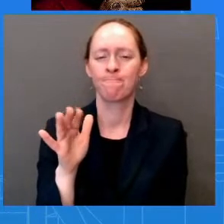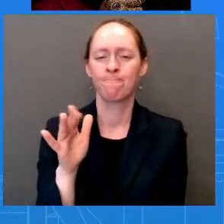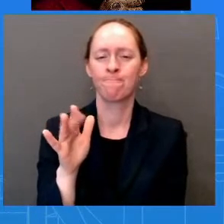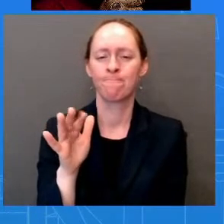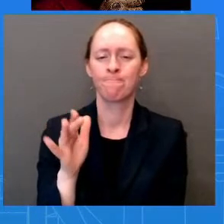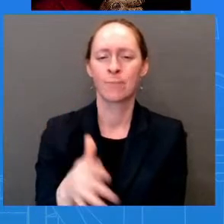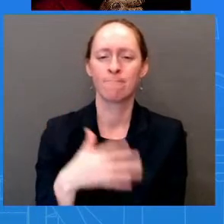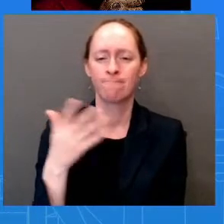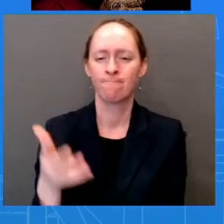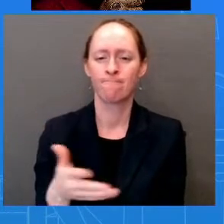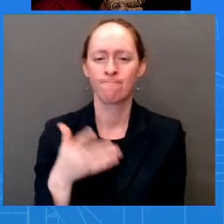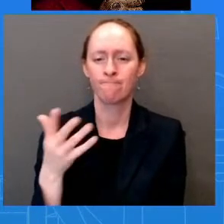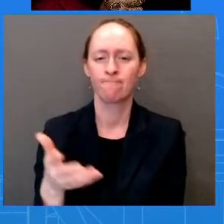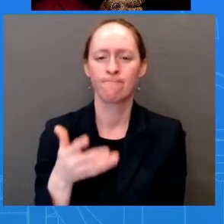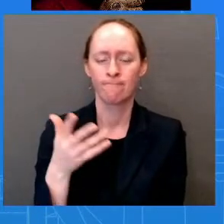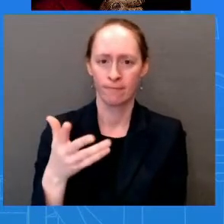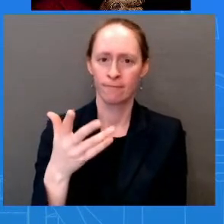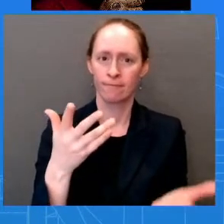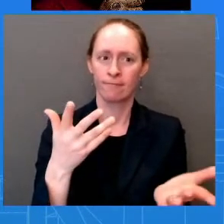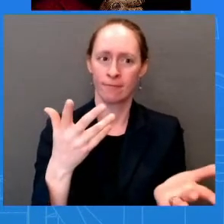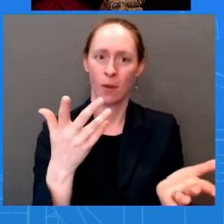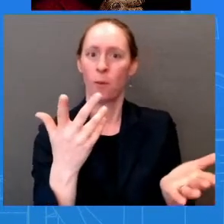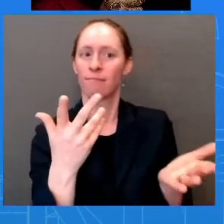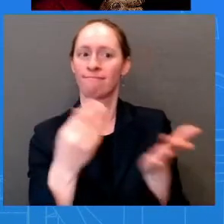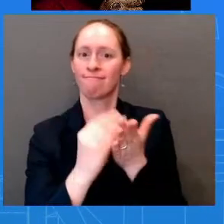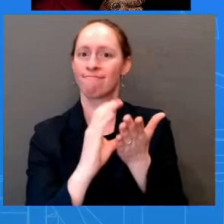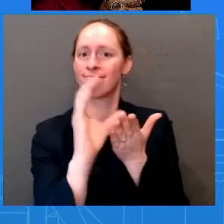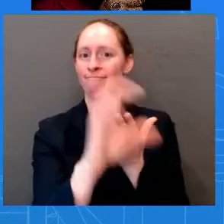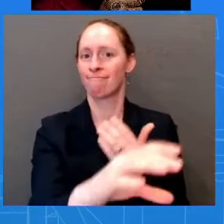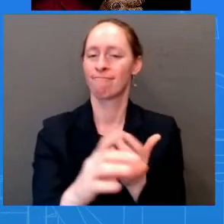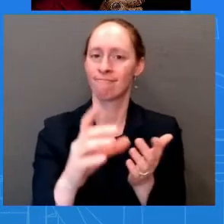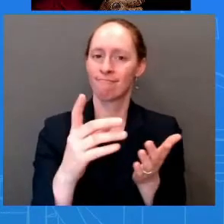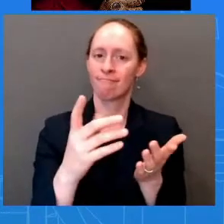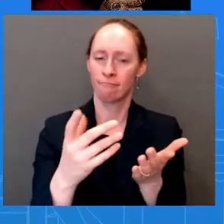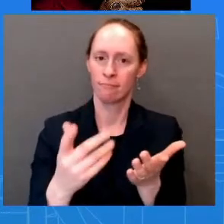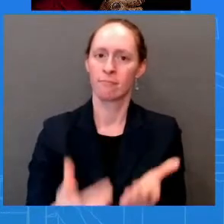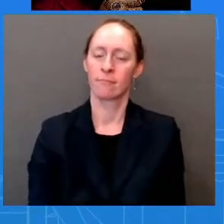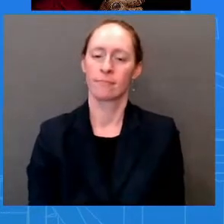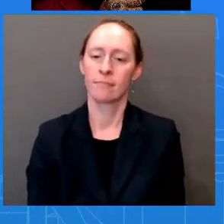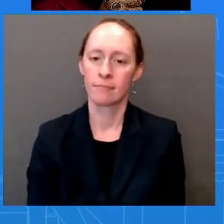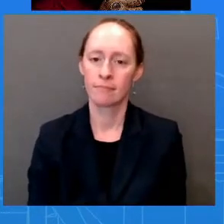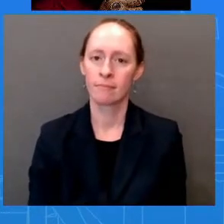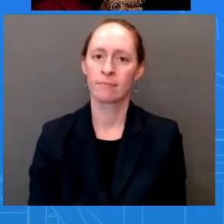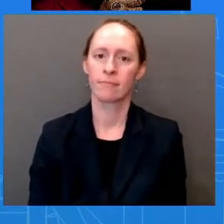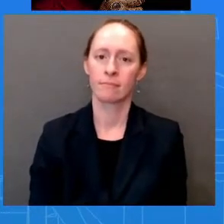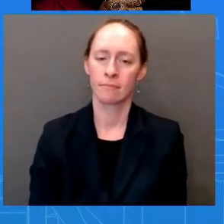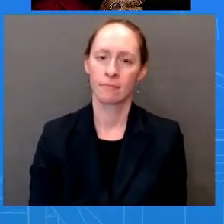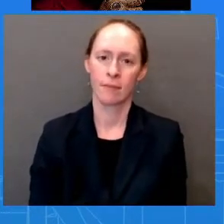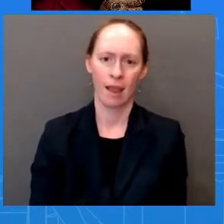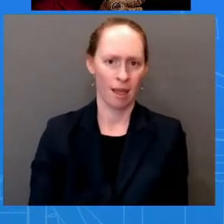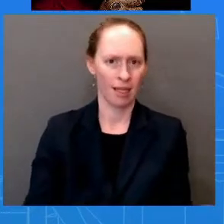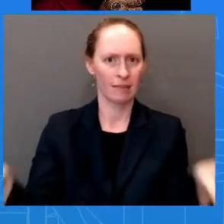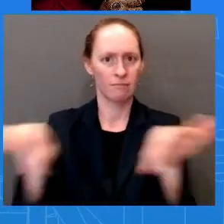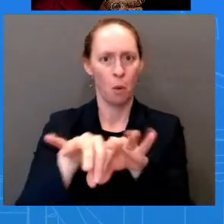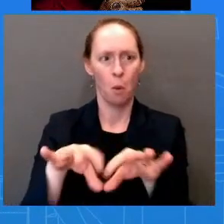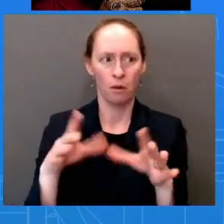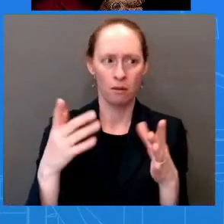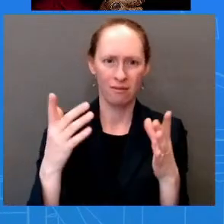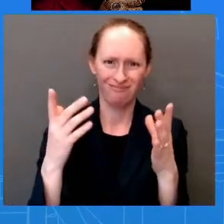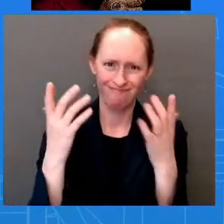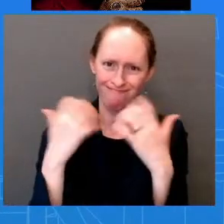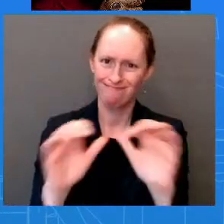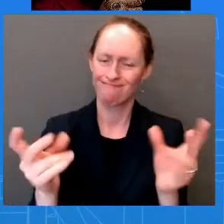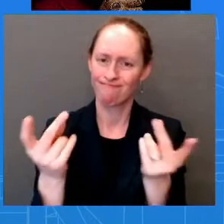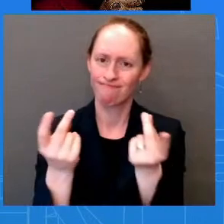relief. And so we think it's incredibly important to make that happen. We believe very strongly, we are confident in our